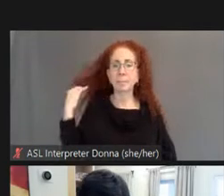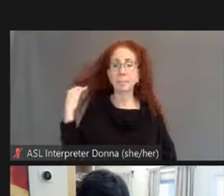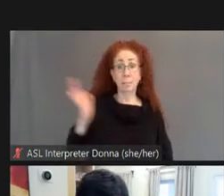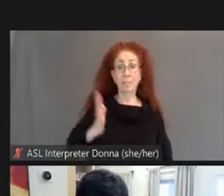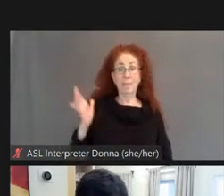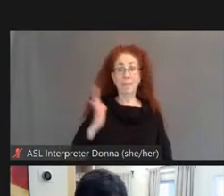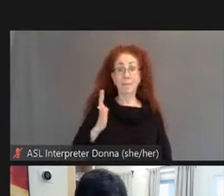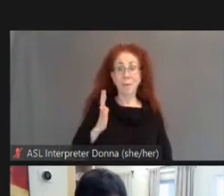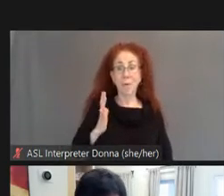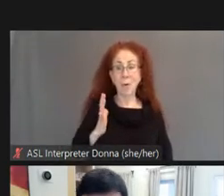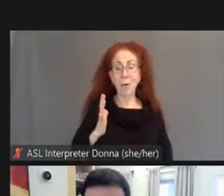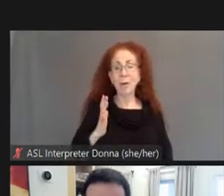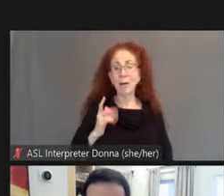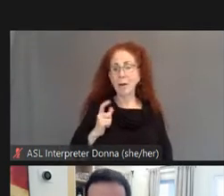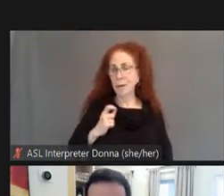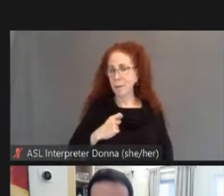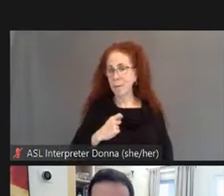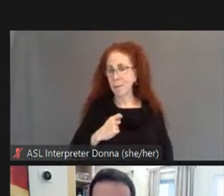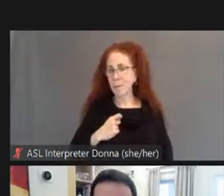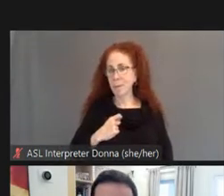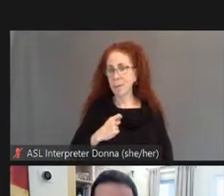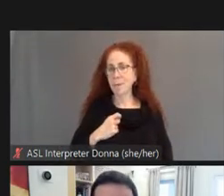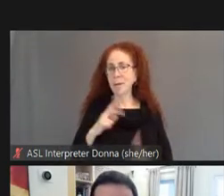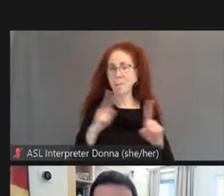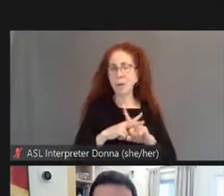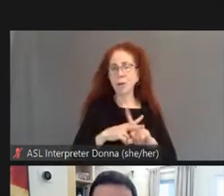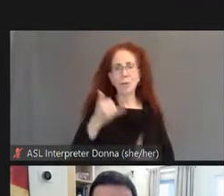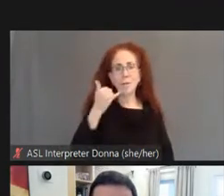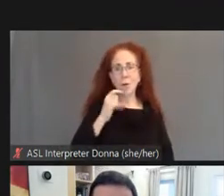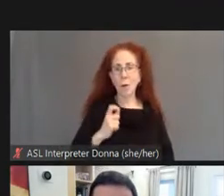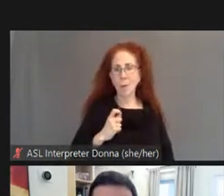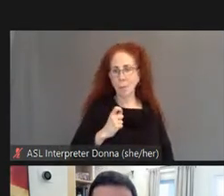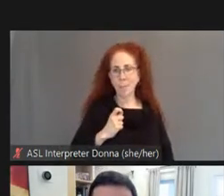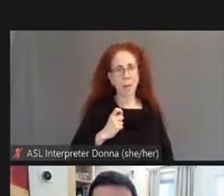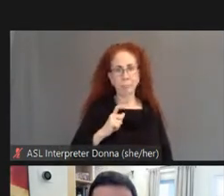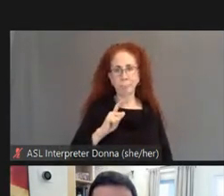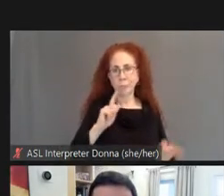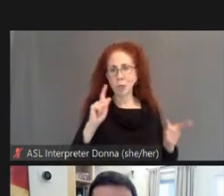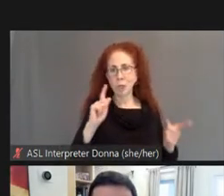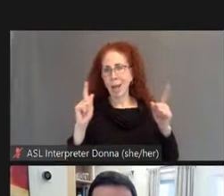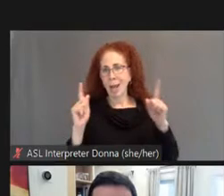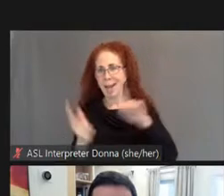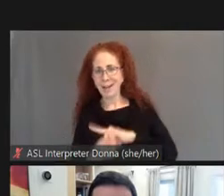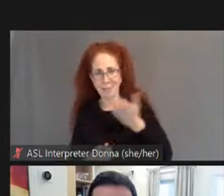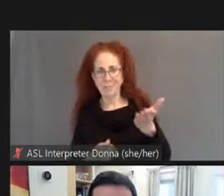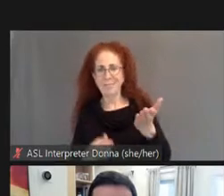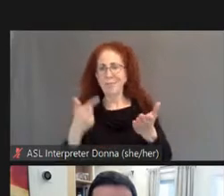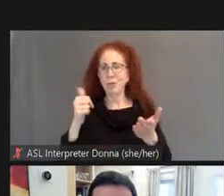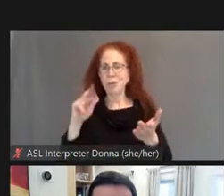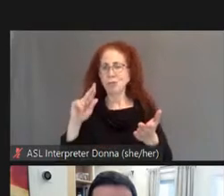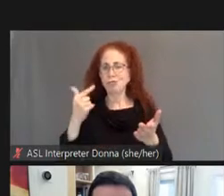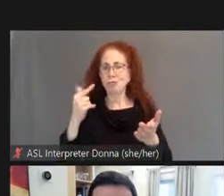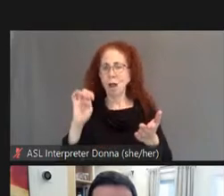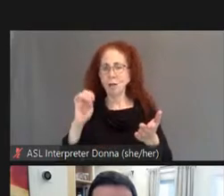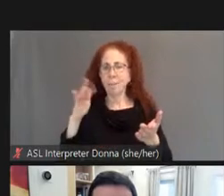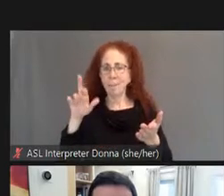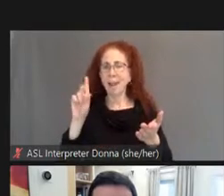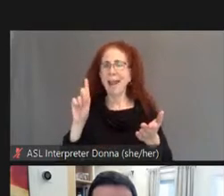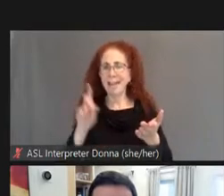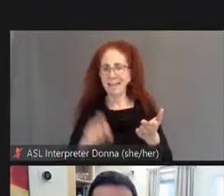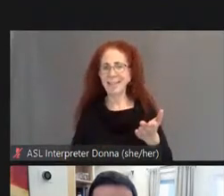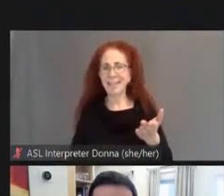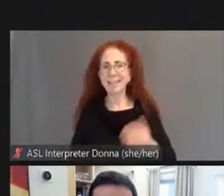a lavalier mic plugged into my phone to GarageBand using a